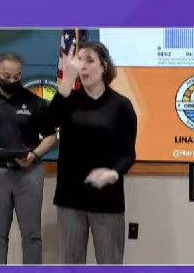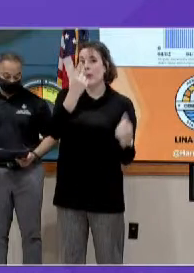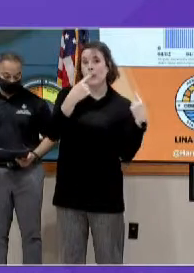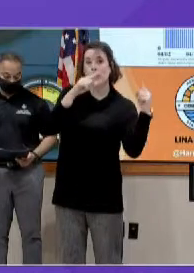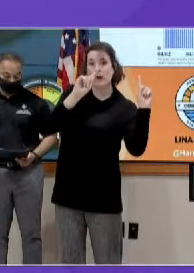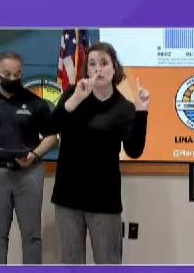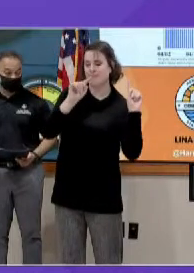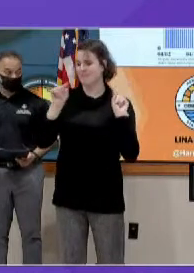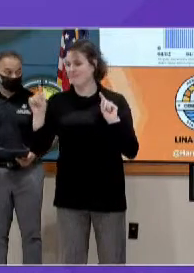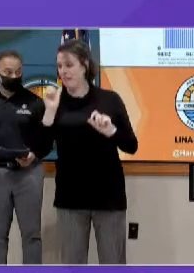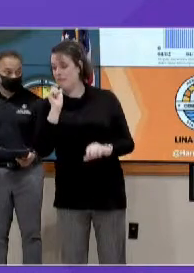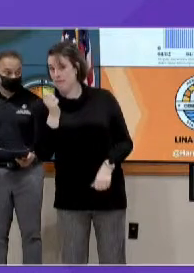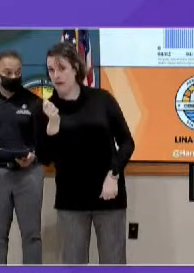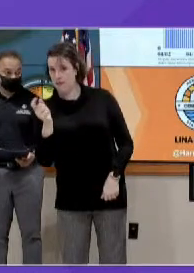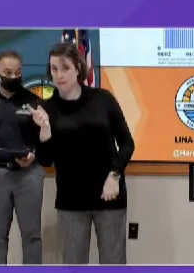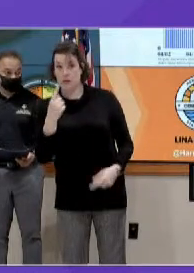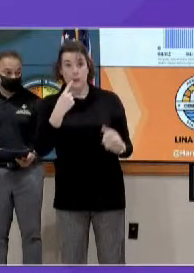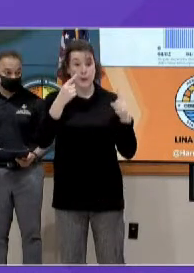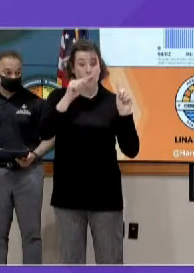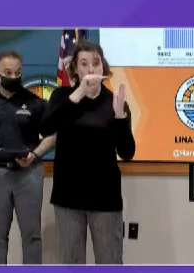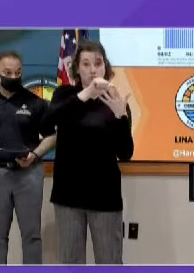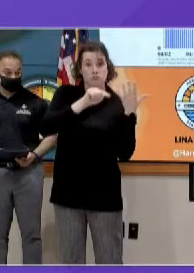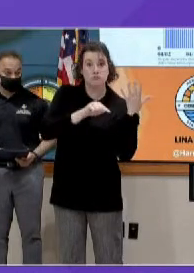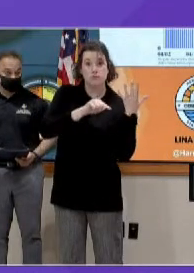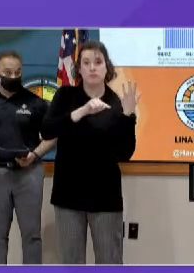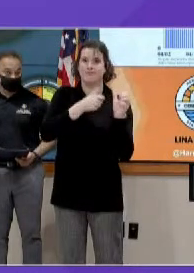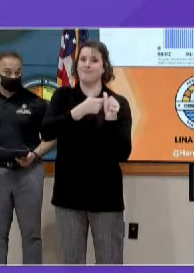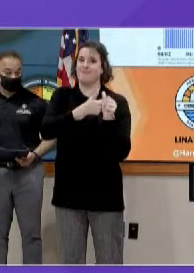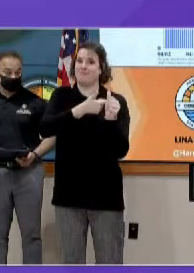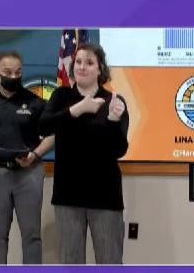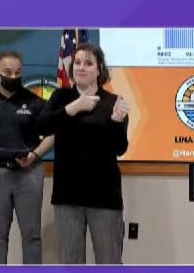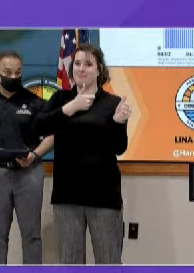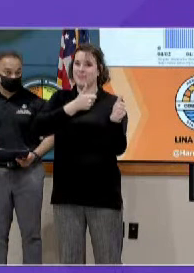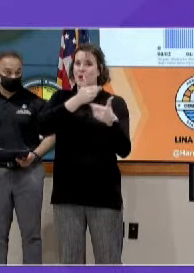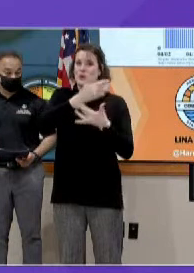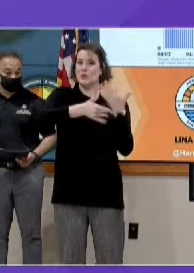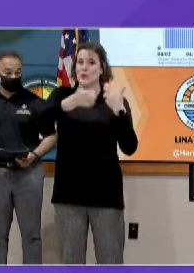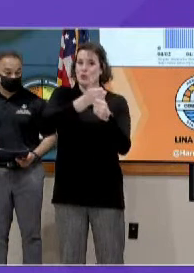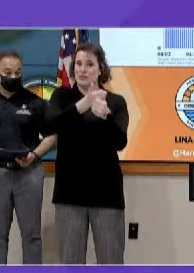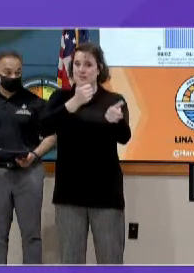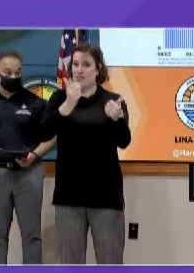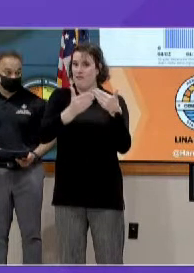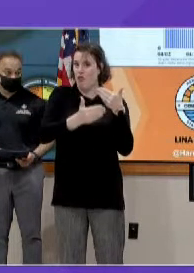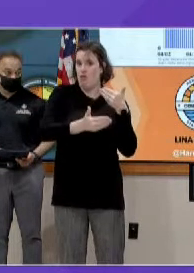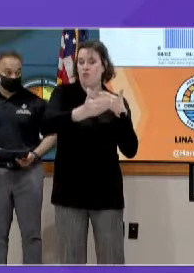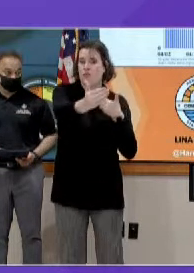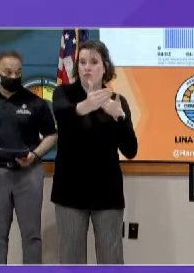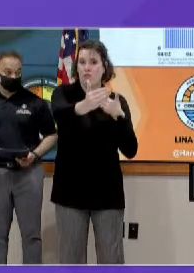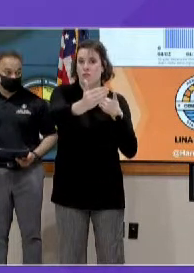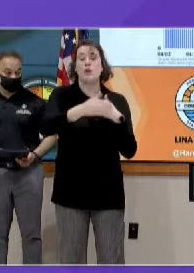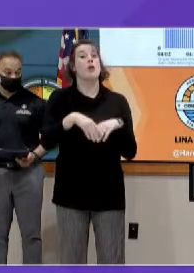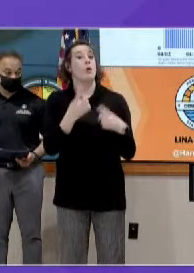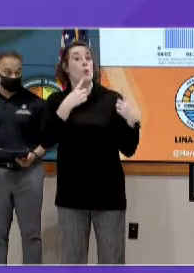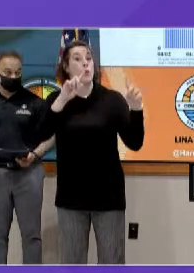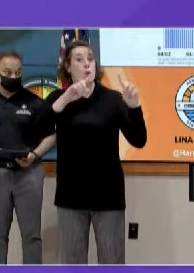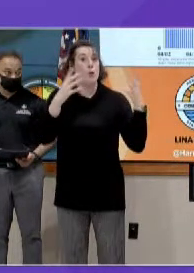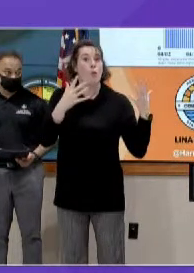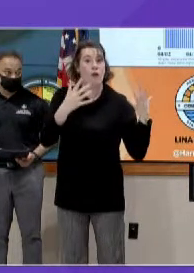what doesn't. What works are sustained social distancing practices over time. What works is a